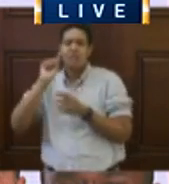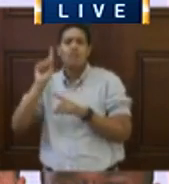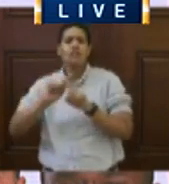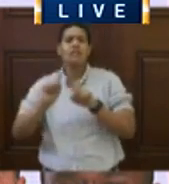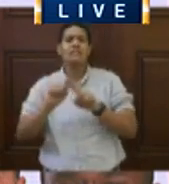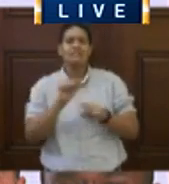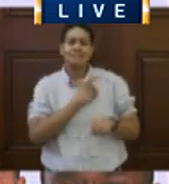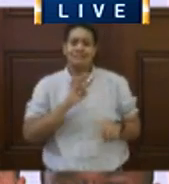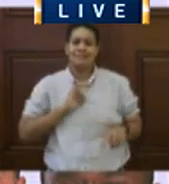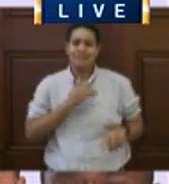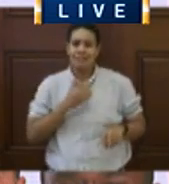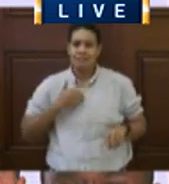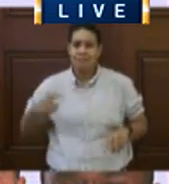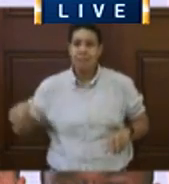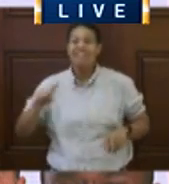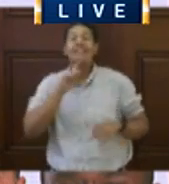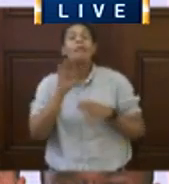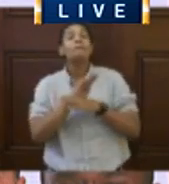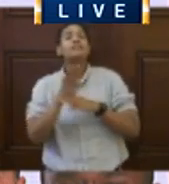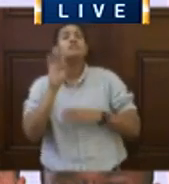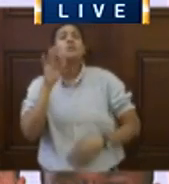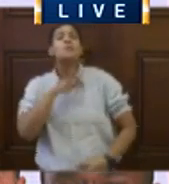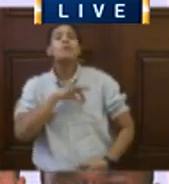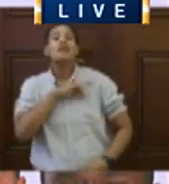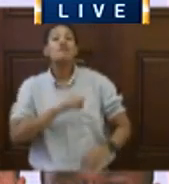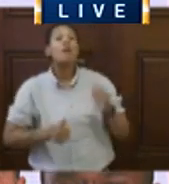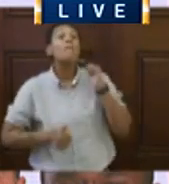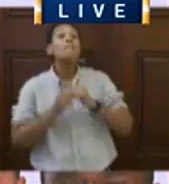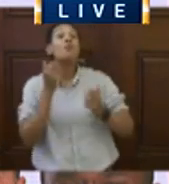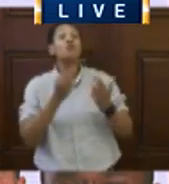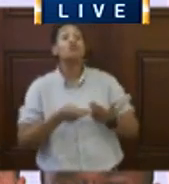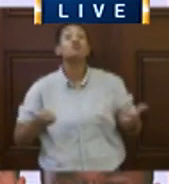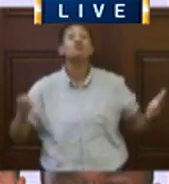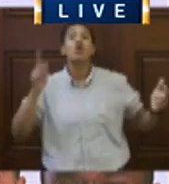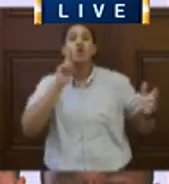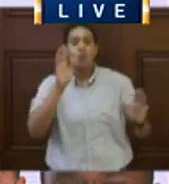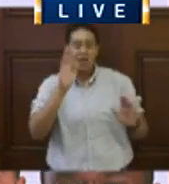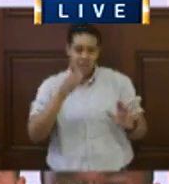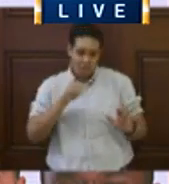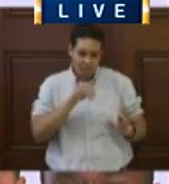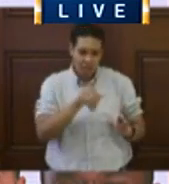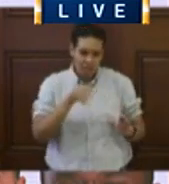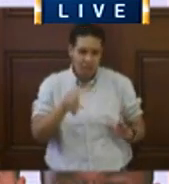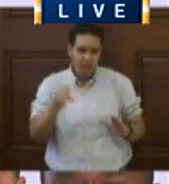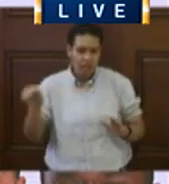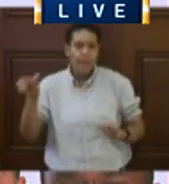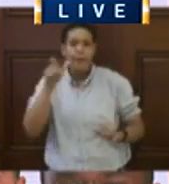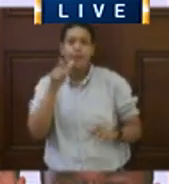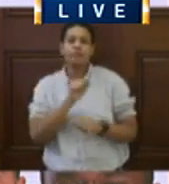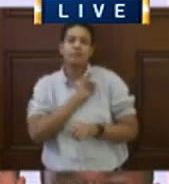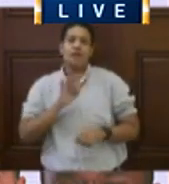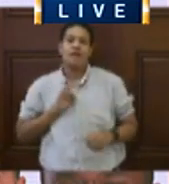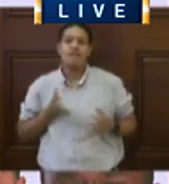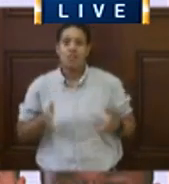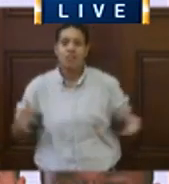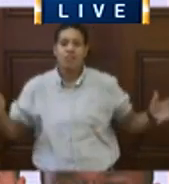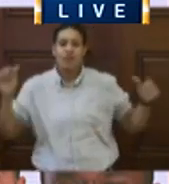businesses who benefit, the vast majority of the resources will be channeled in the direction of employees and channeled in